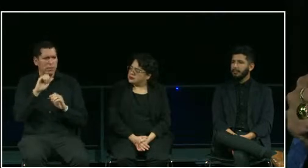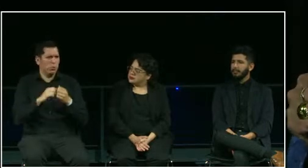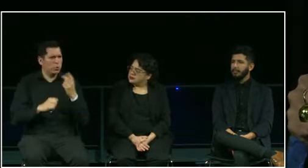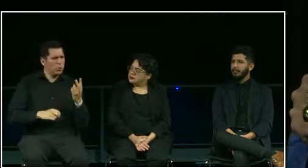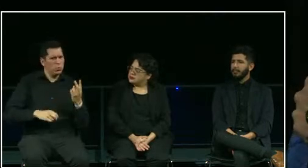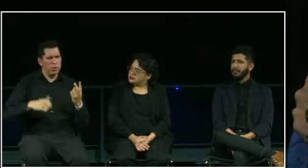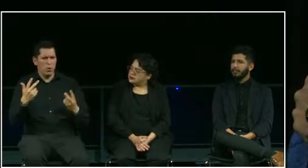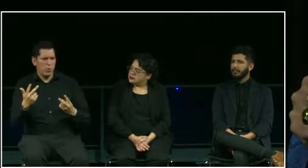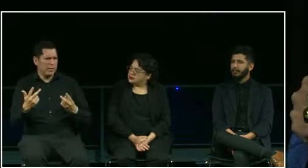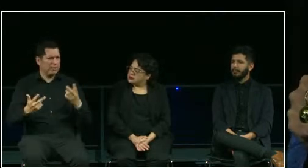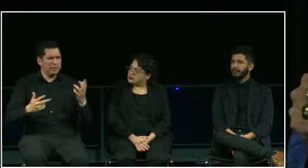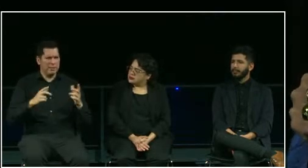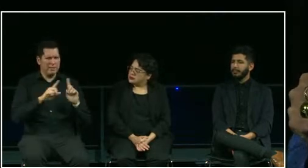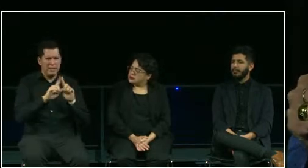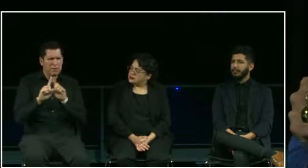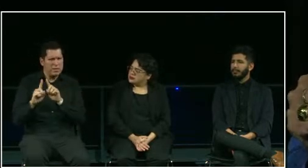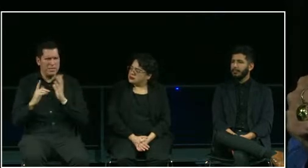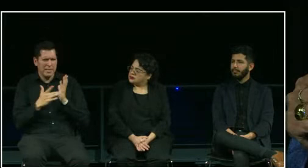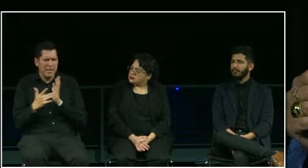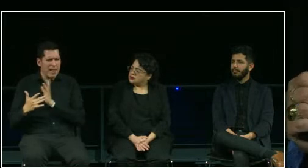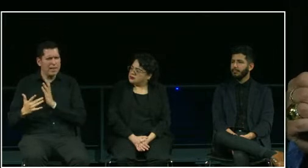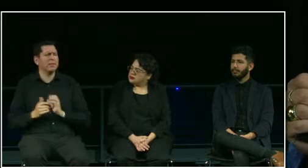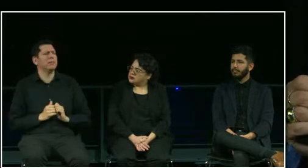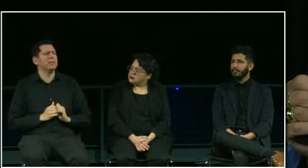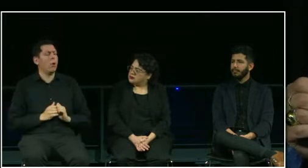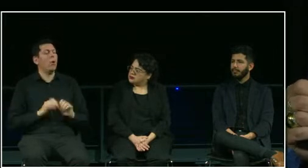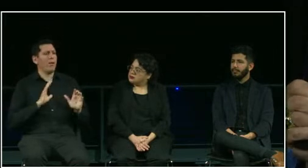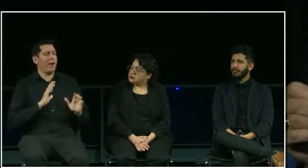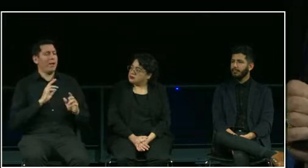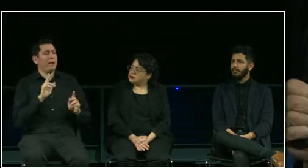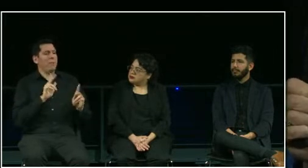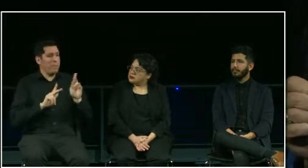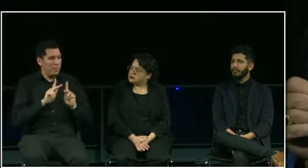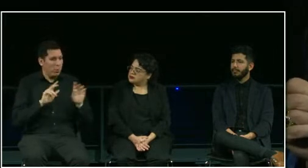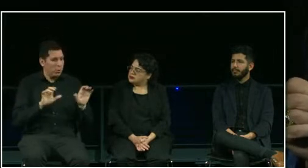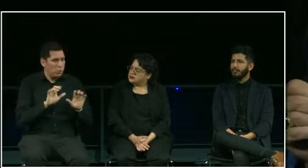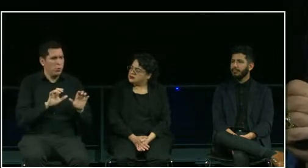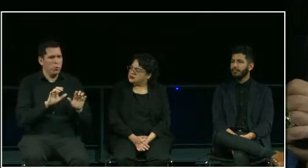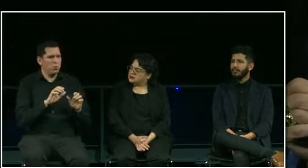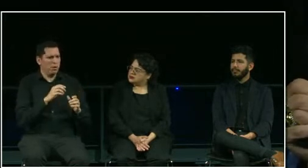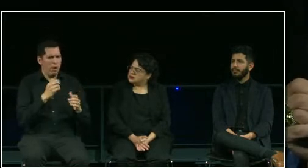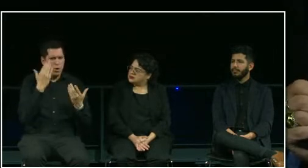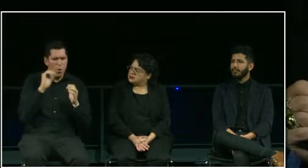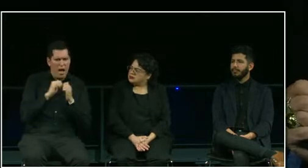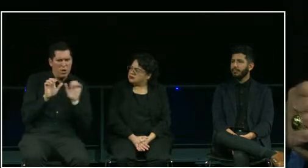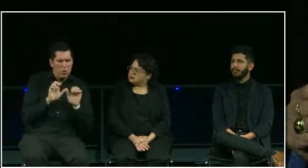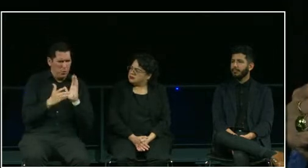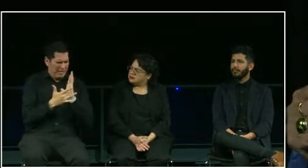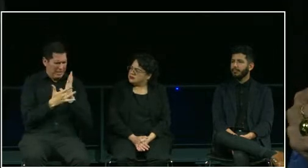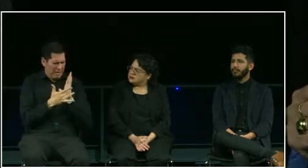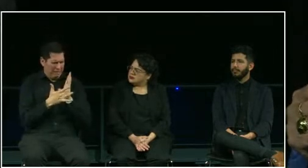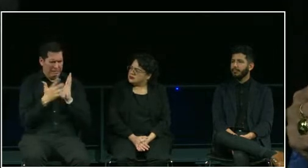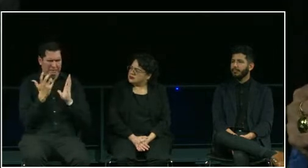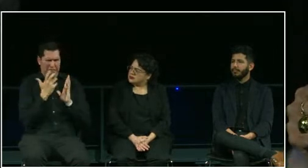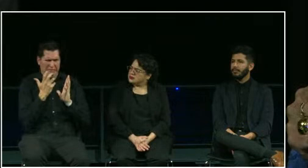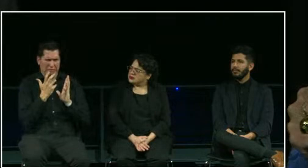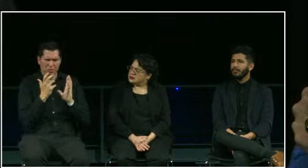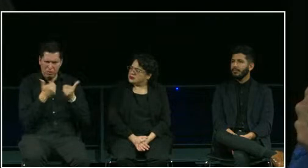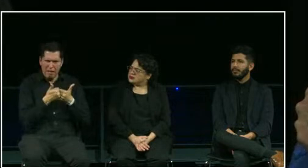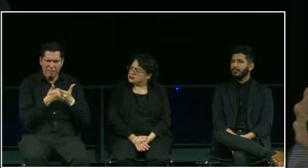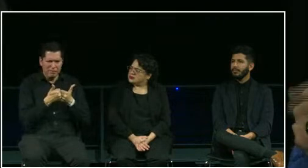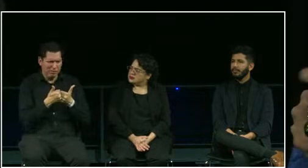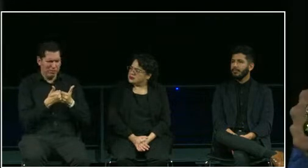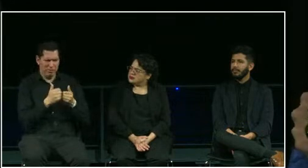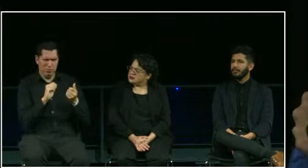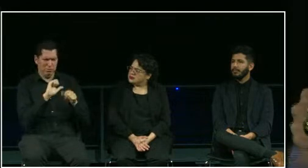and there was a lot of, like, oh, great, and everybody's super excited. We don't know how to render on twos and threes. I mean, it was, like, all this technology that turns out it's quite difficult to